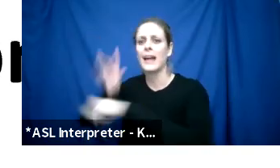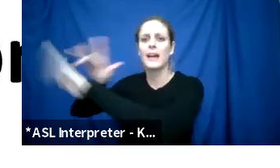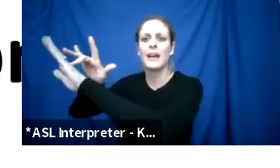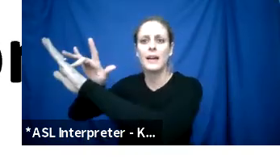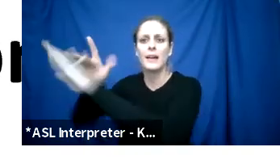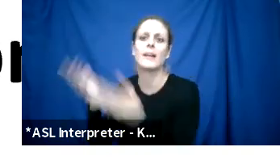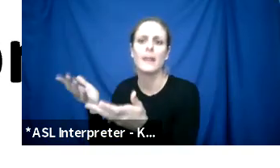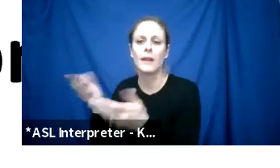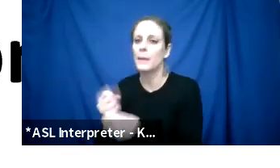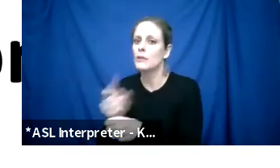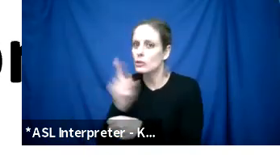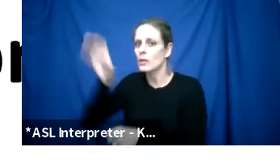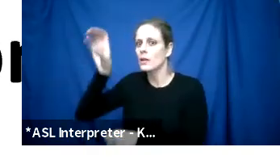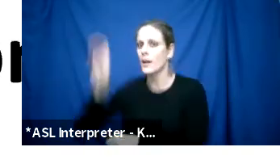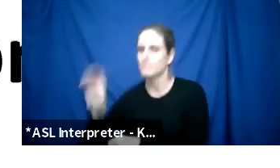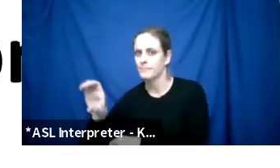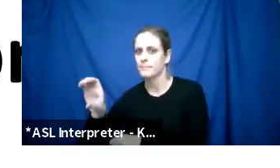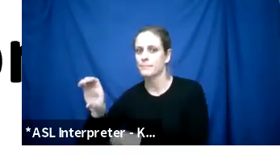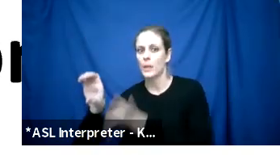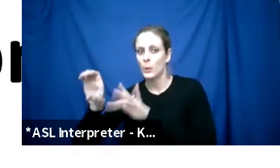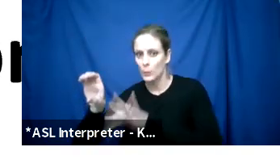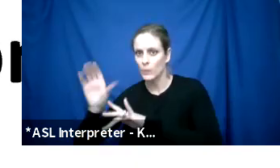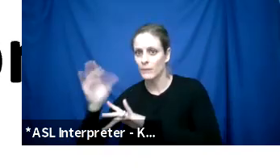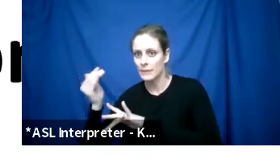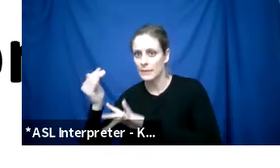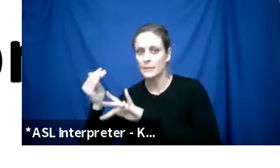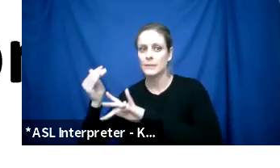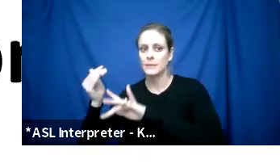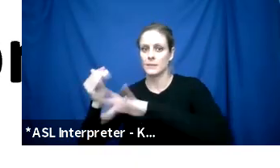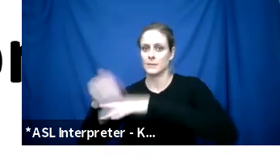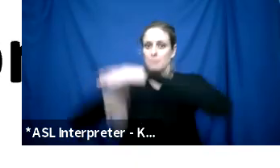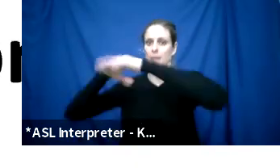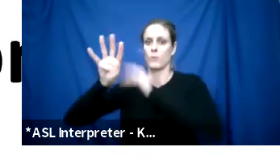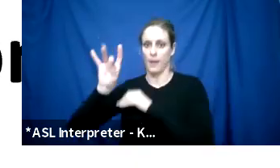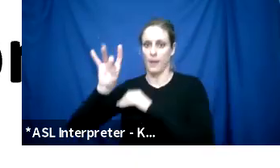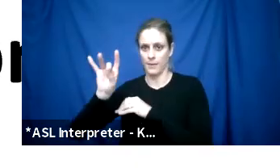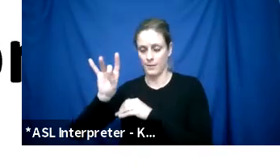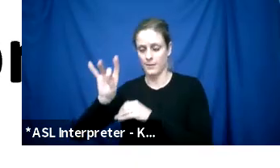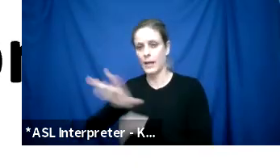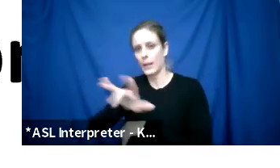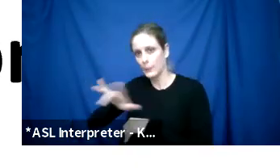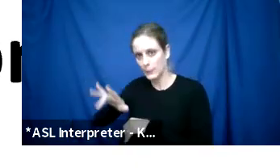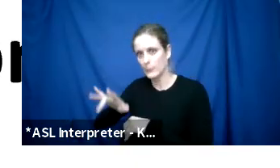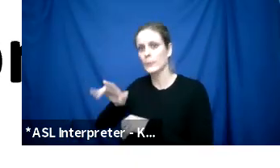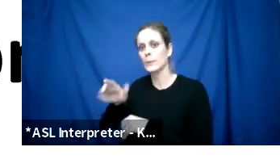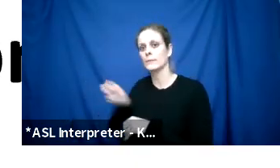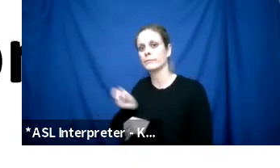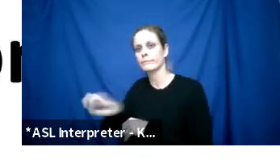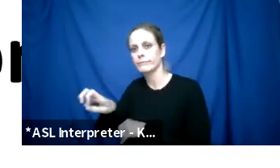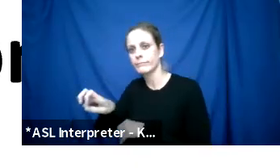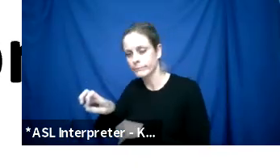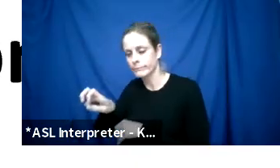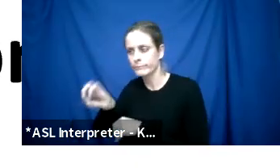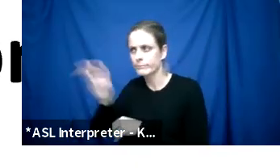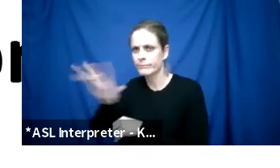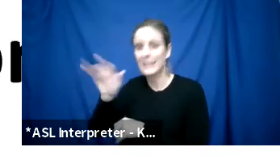route. You do have the clear floor space and operating mechanisms. I find it also, if there's some way that you can call for help if you are having trouble